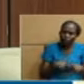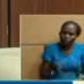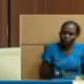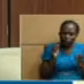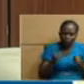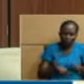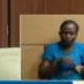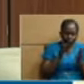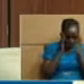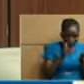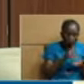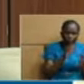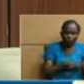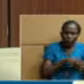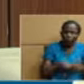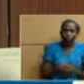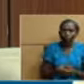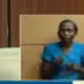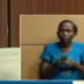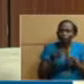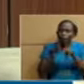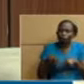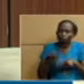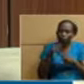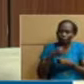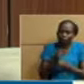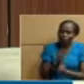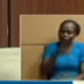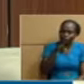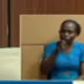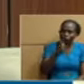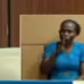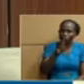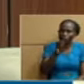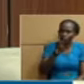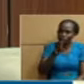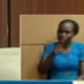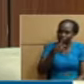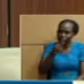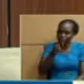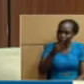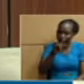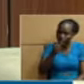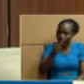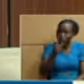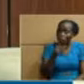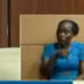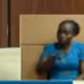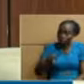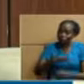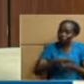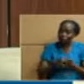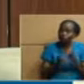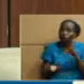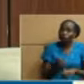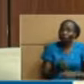agriculture. We also need to look at productivity in terms of labor. The first 1 week of COVID, we got over 200